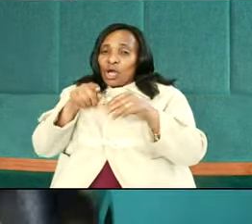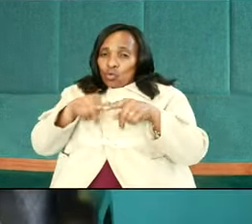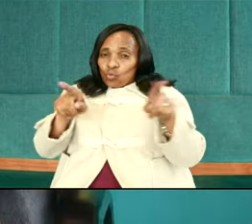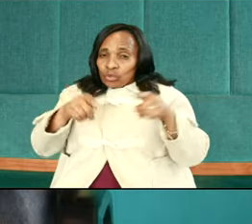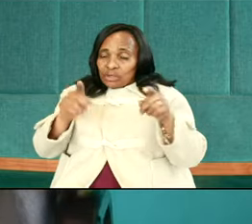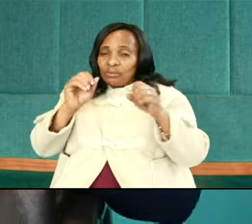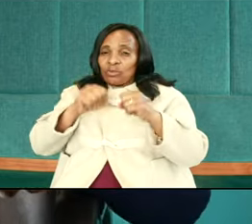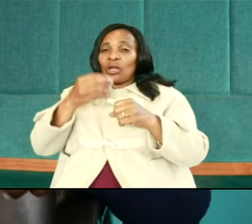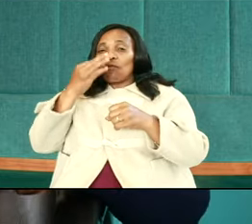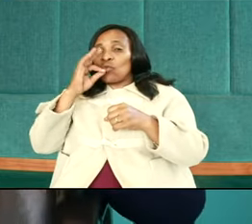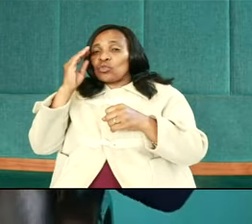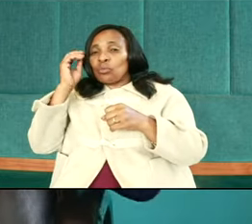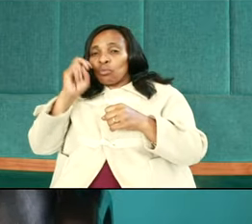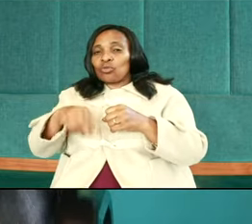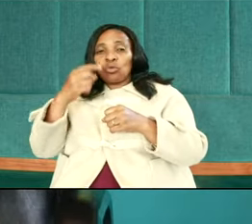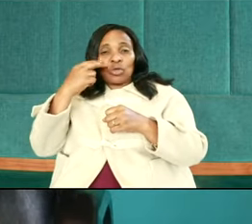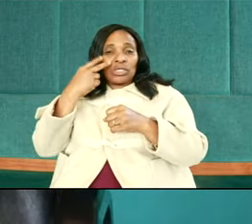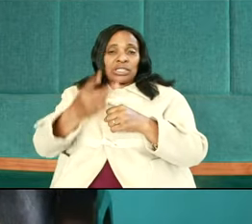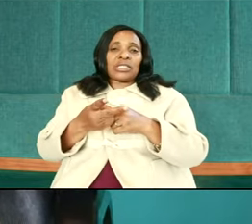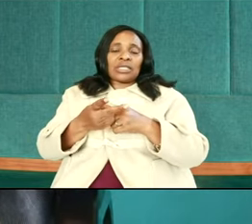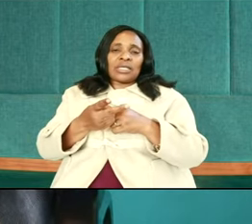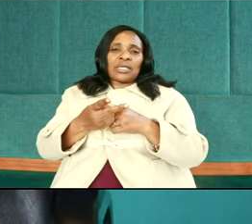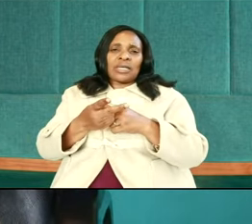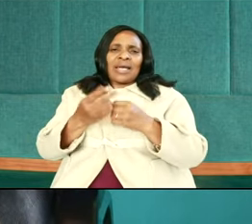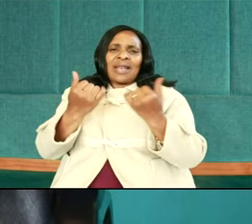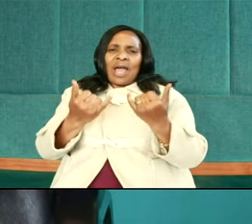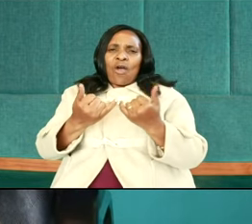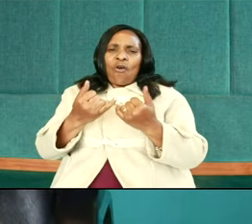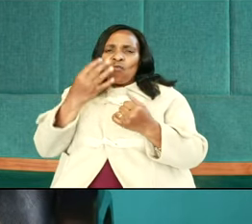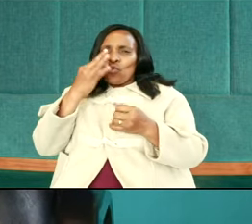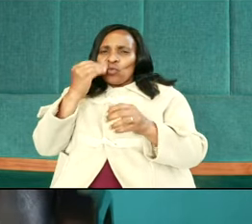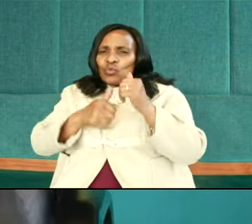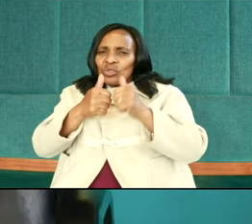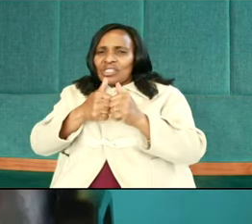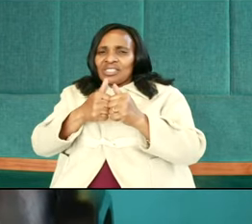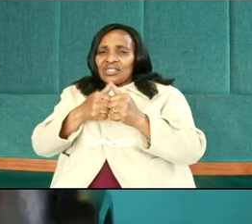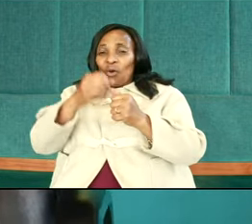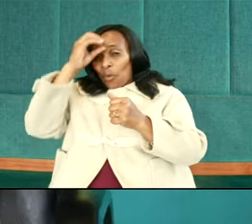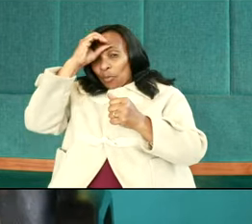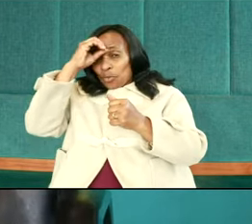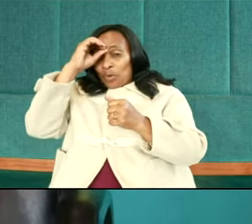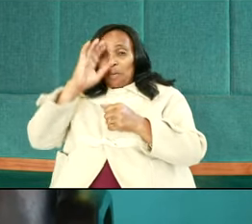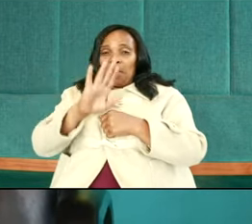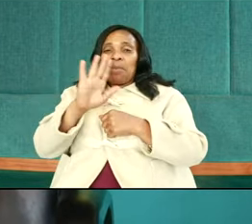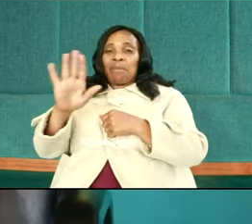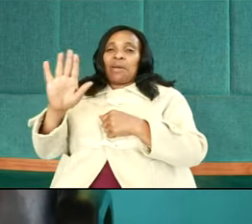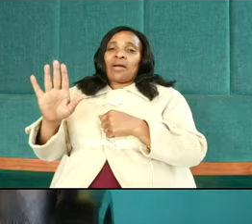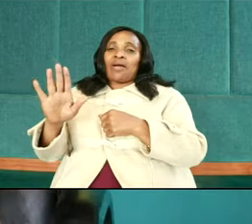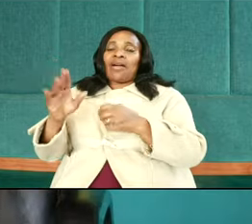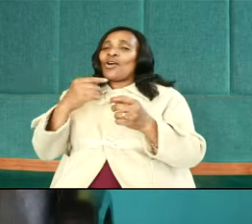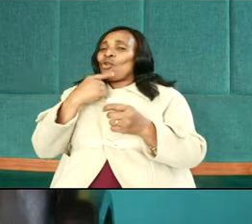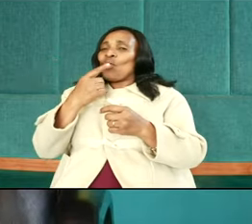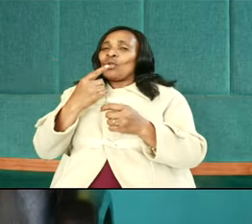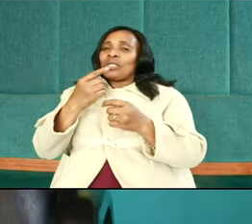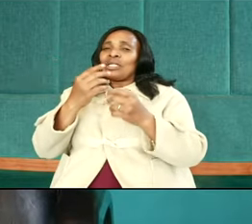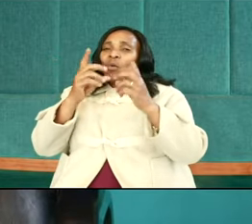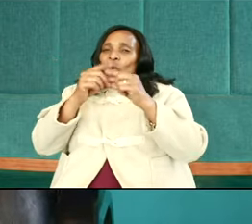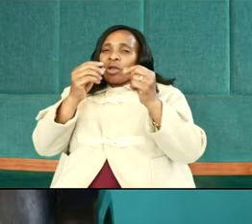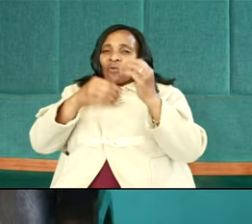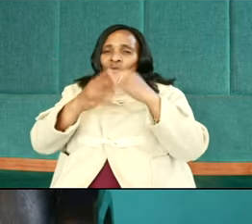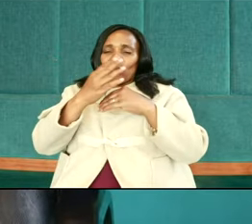lot of the fruits we look for are the fruits of our opinions, not the fruits that are in the Word of God.